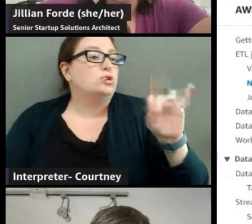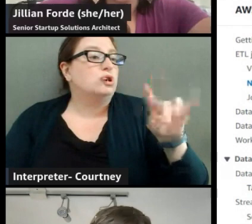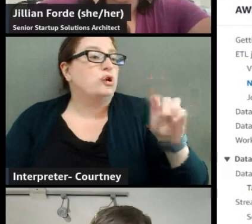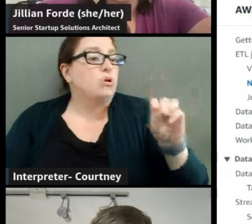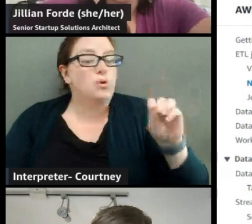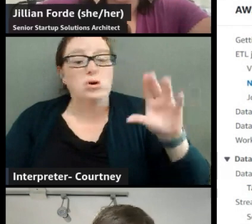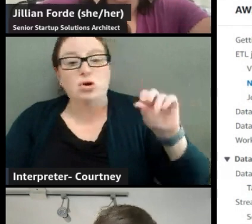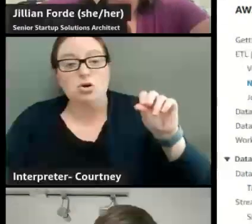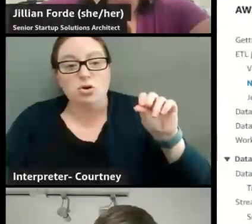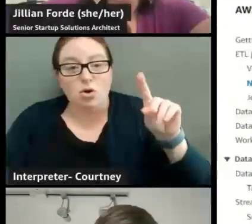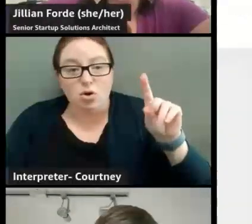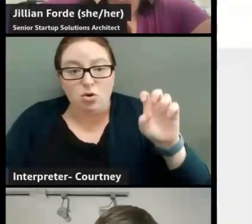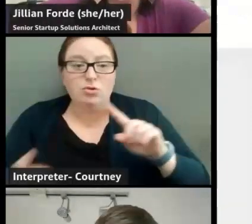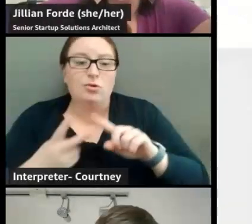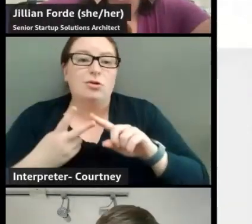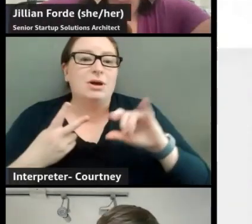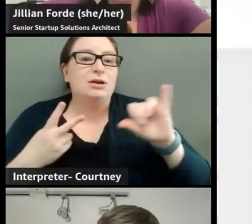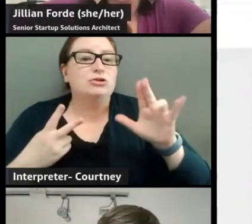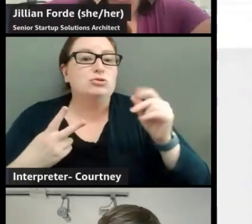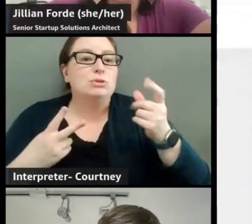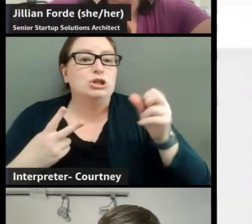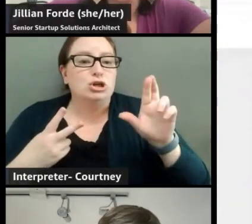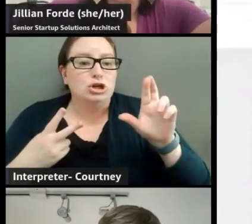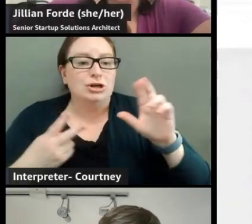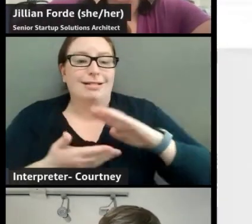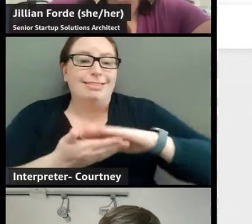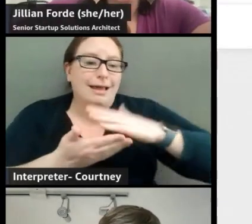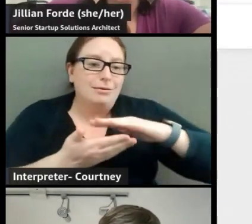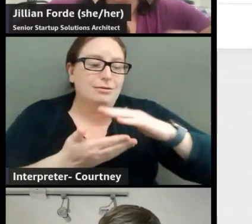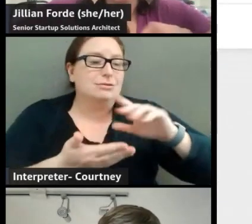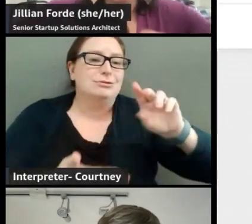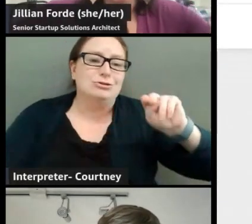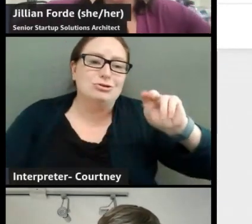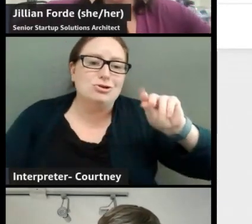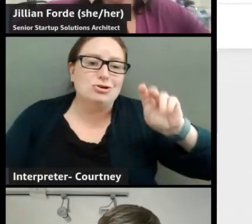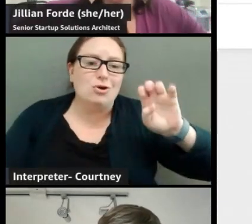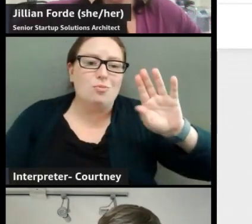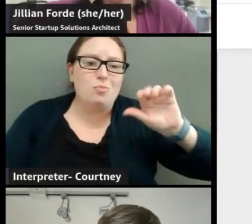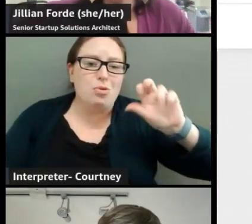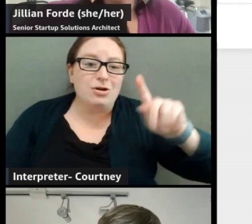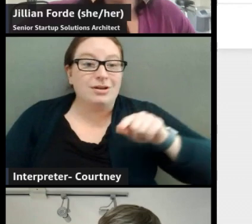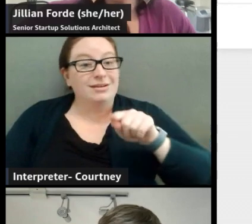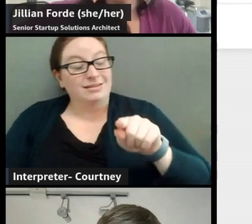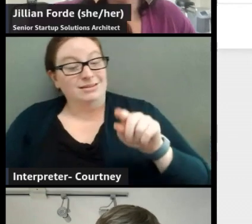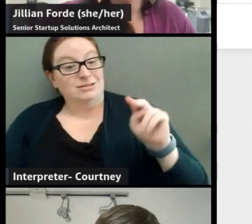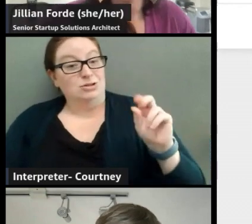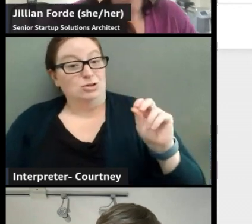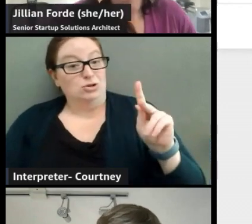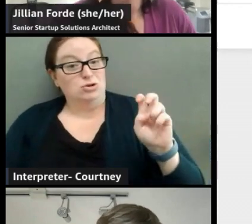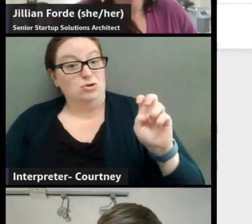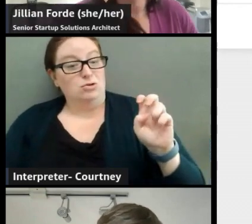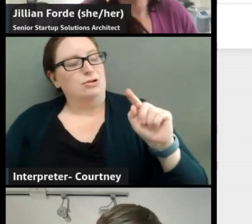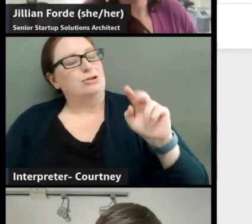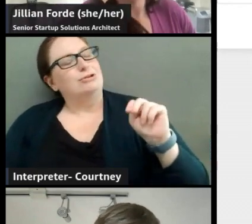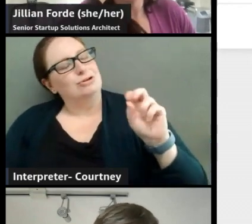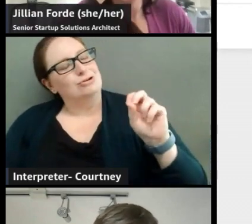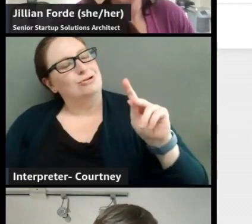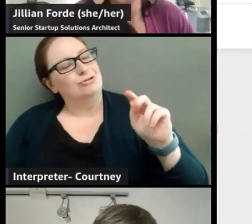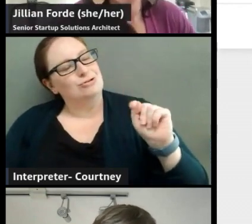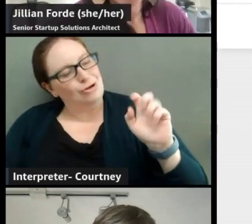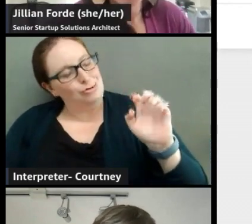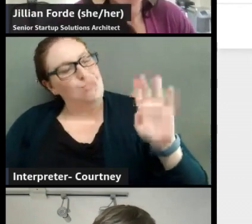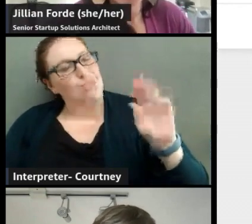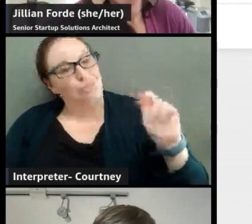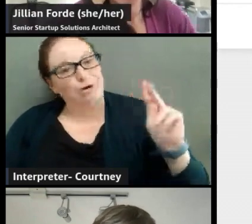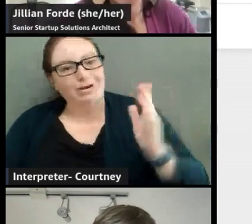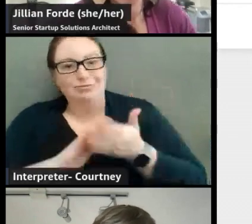Notebook, which I run on my laptop. So this is an example. This notebook is running locally, and it has